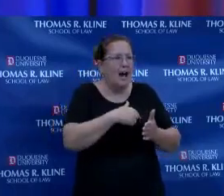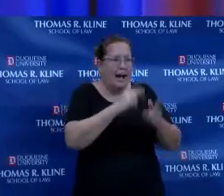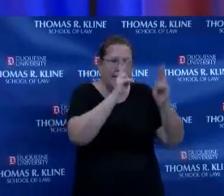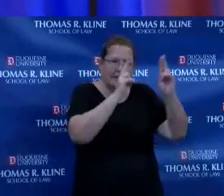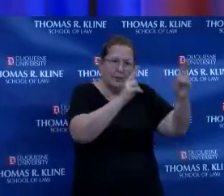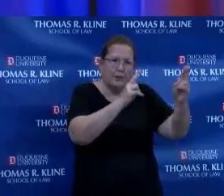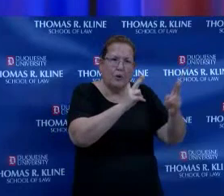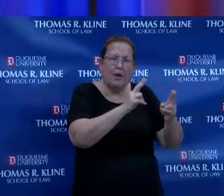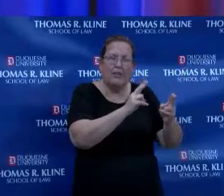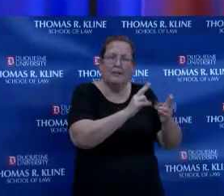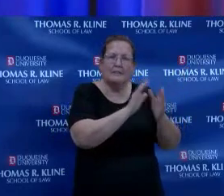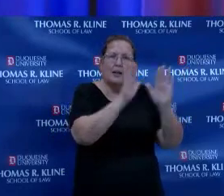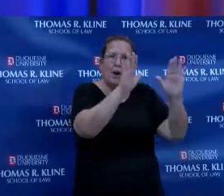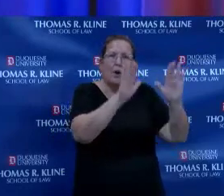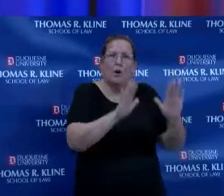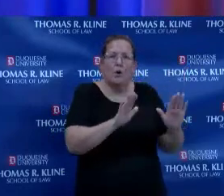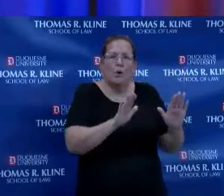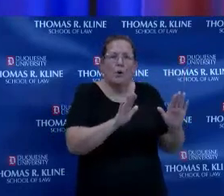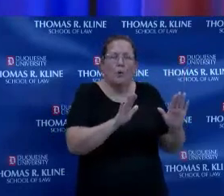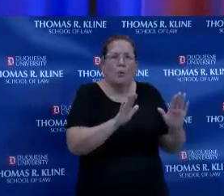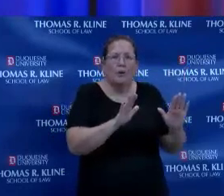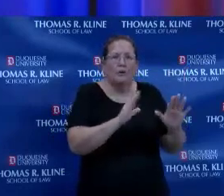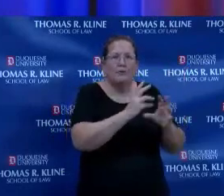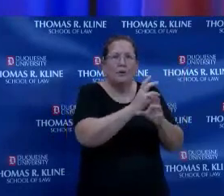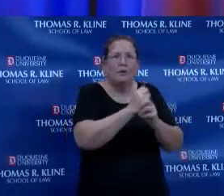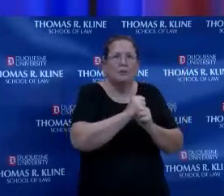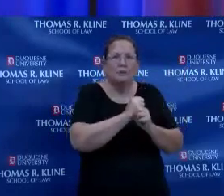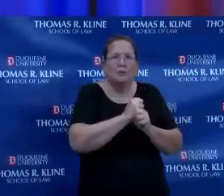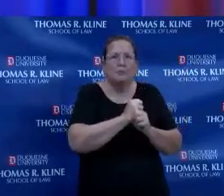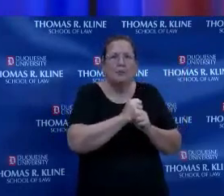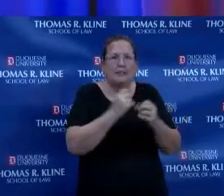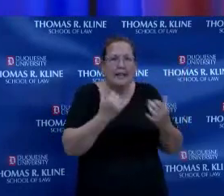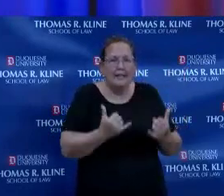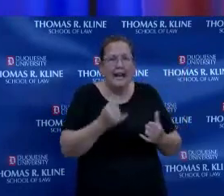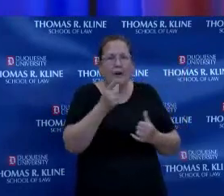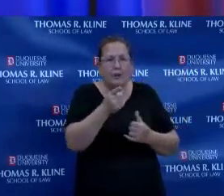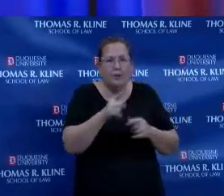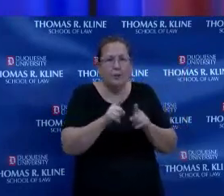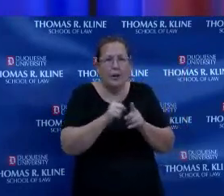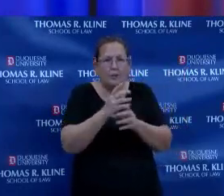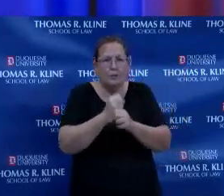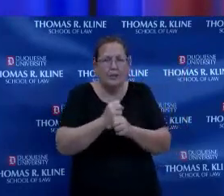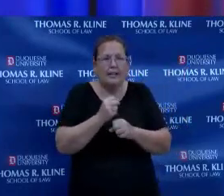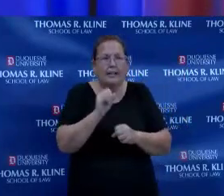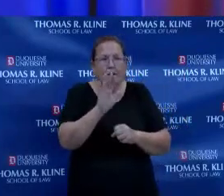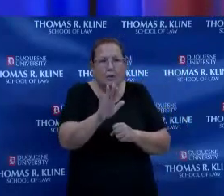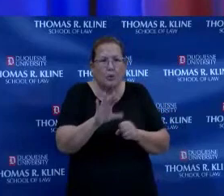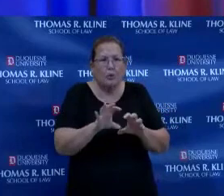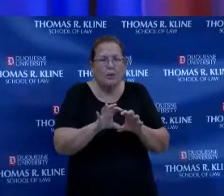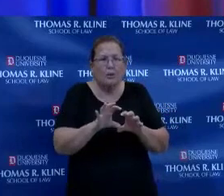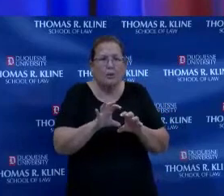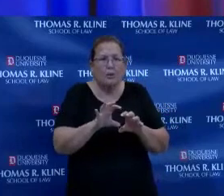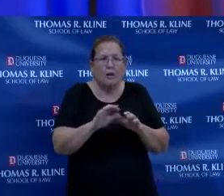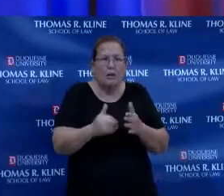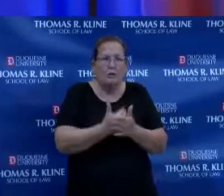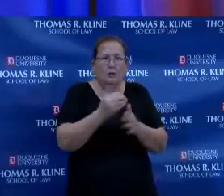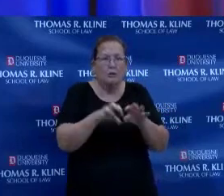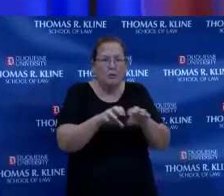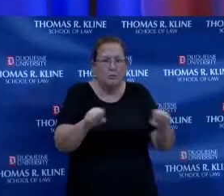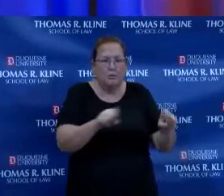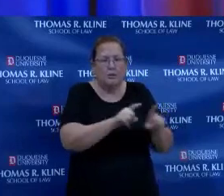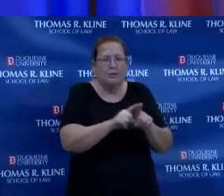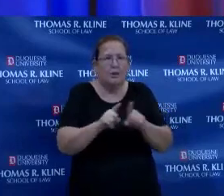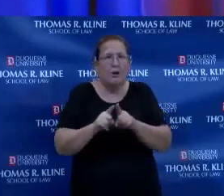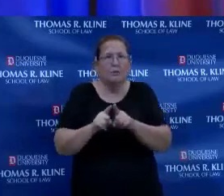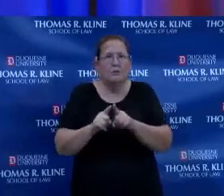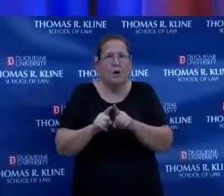achievement as you receive your well-earned Juris Doctorate degrees and join the elite group of law graduates who have come before you